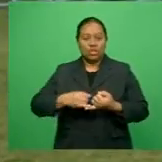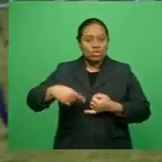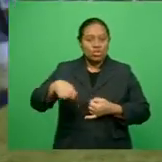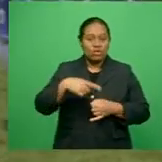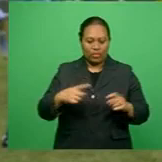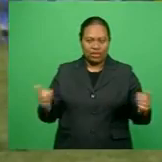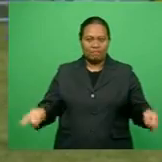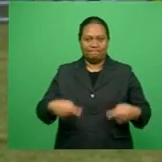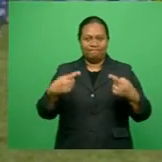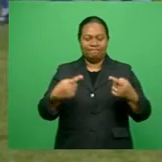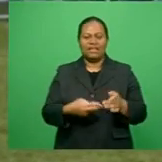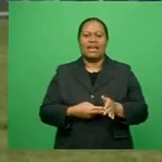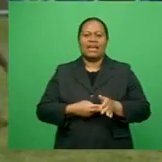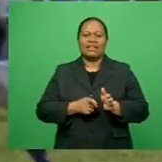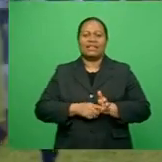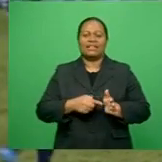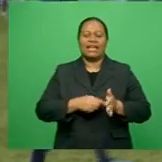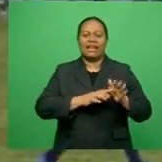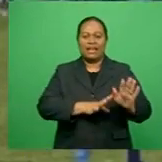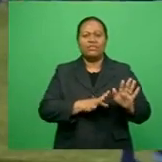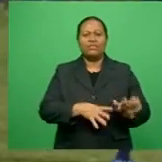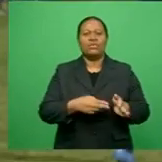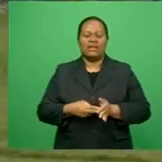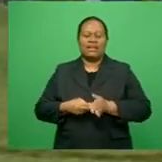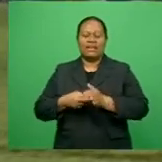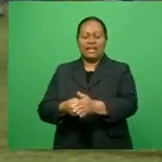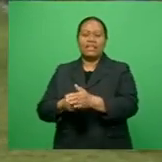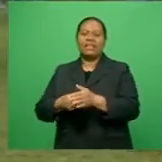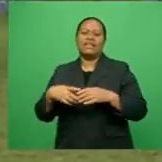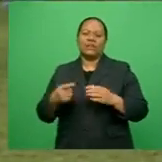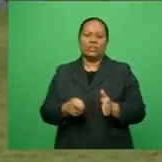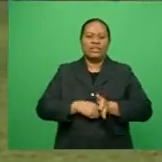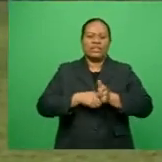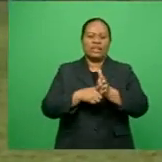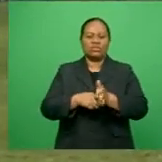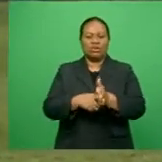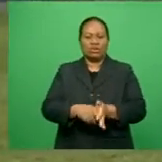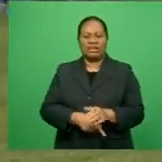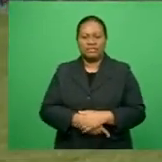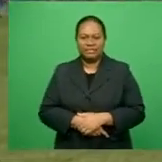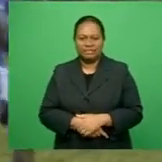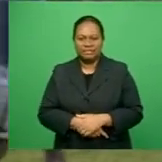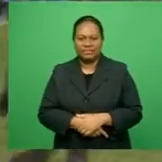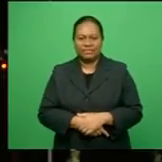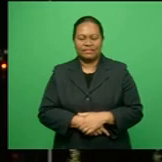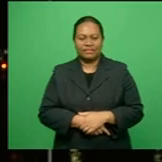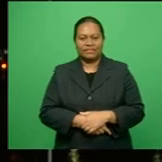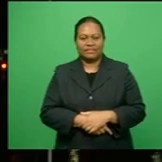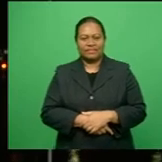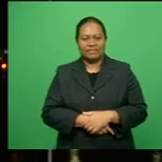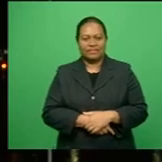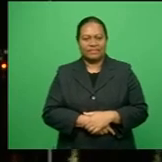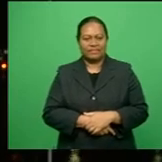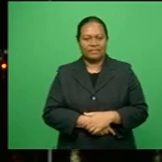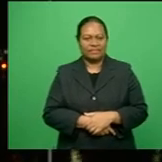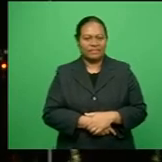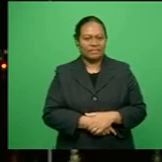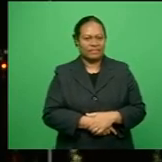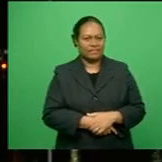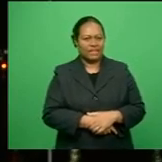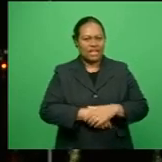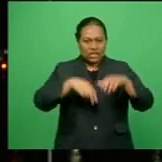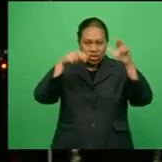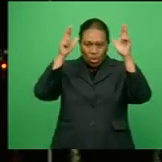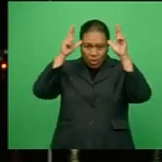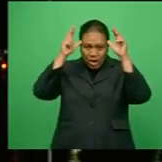Tailevu in the next match, while NADI meets Lautoka. Felipe Naikaso, FBC Sports. The